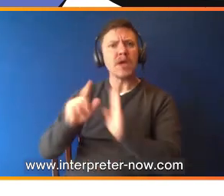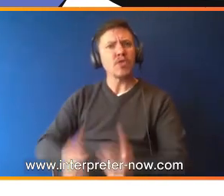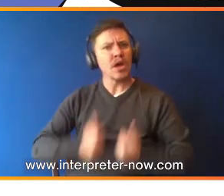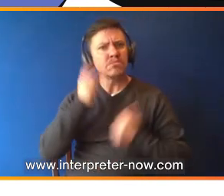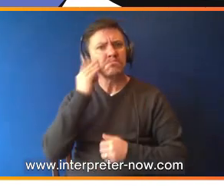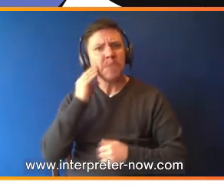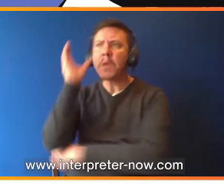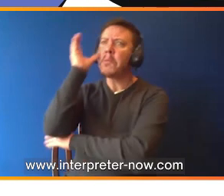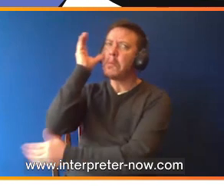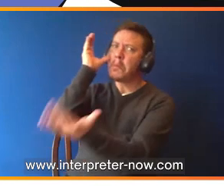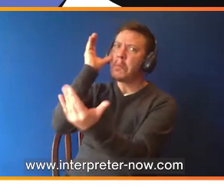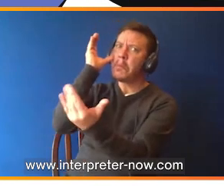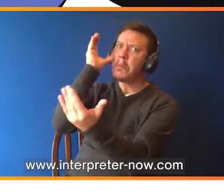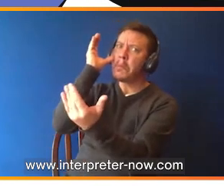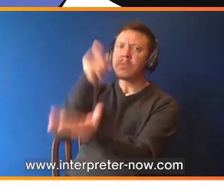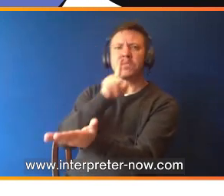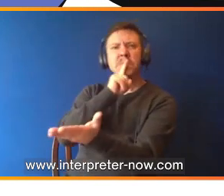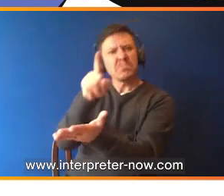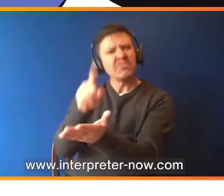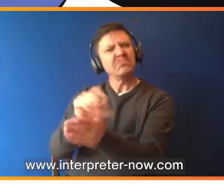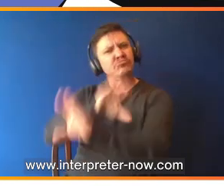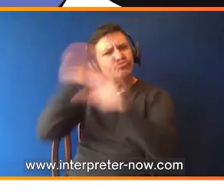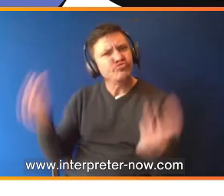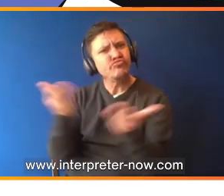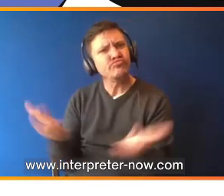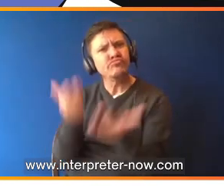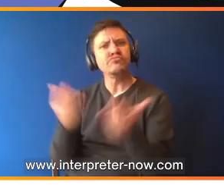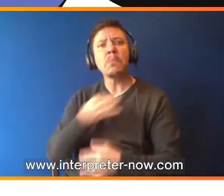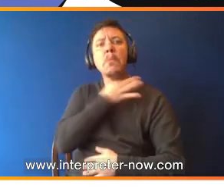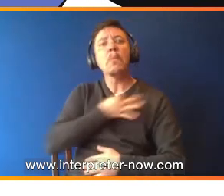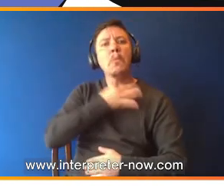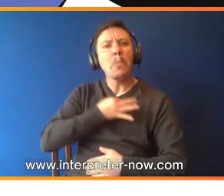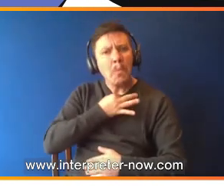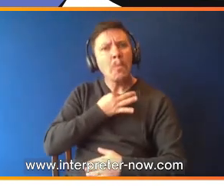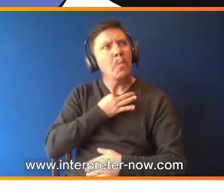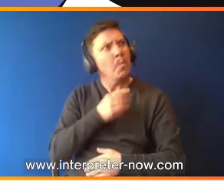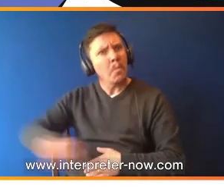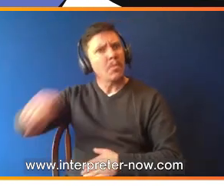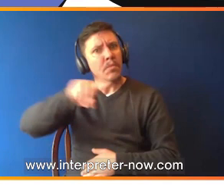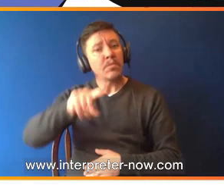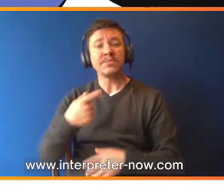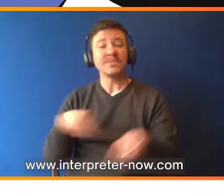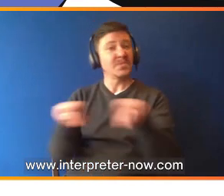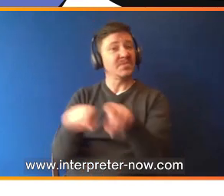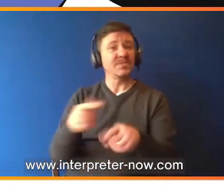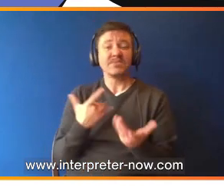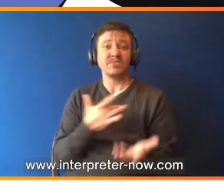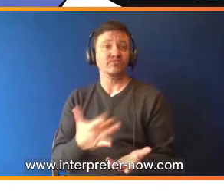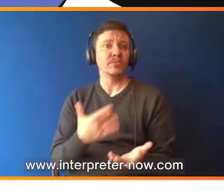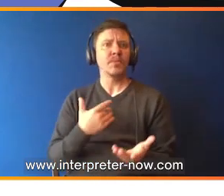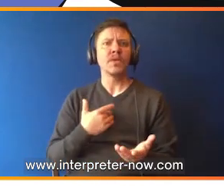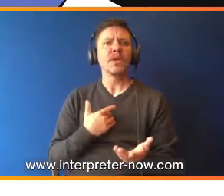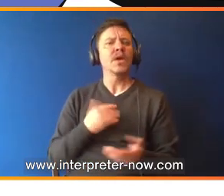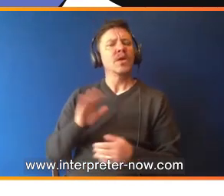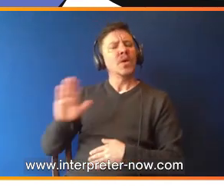rather you're just there. You're just there to learn and trying to foster that curiosity for